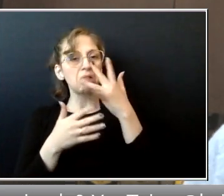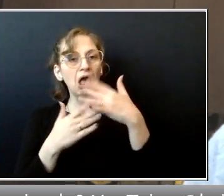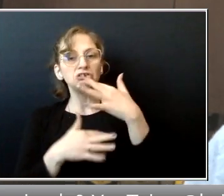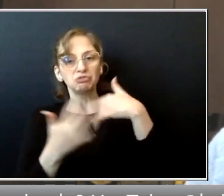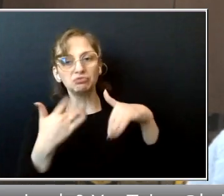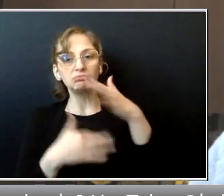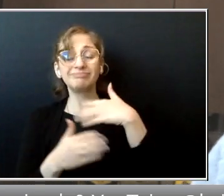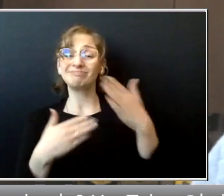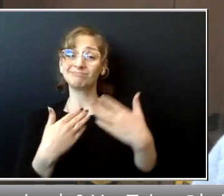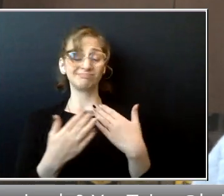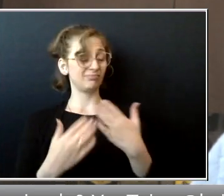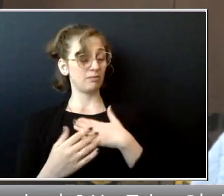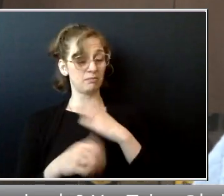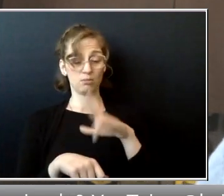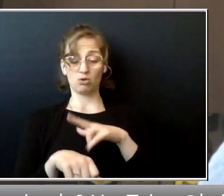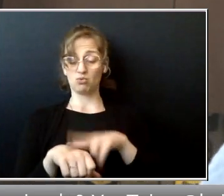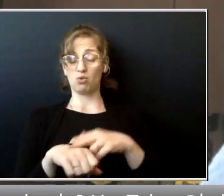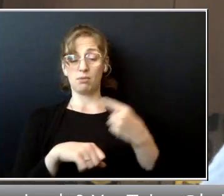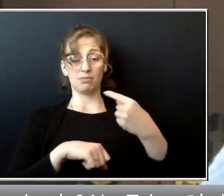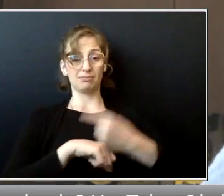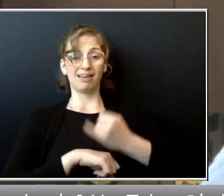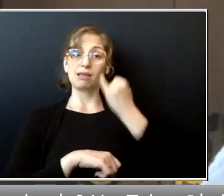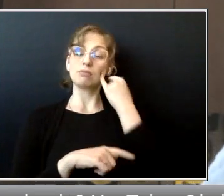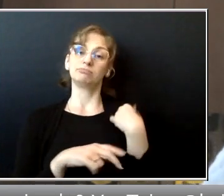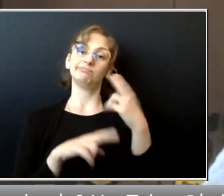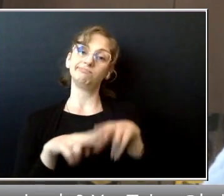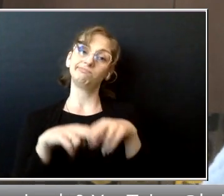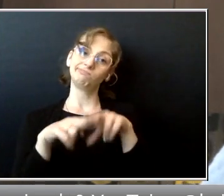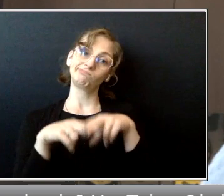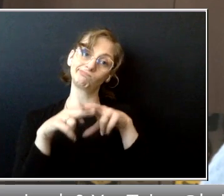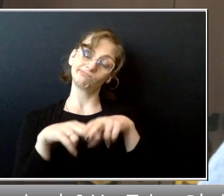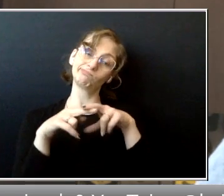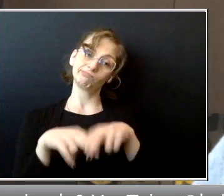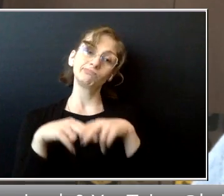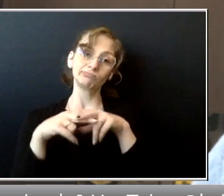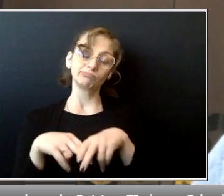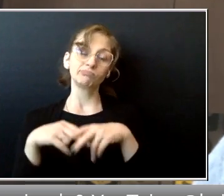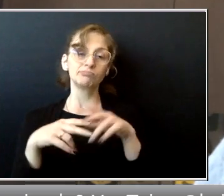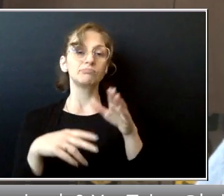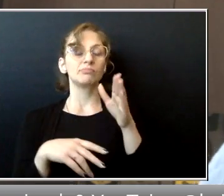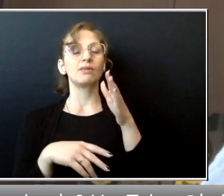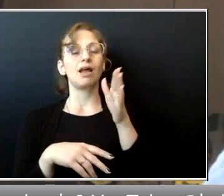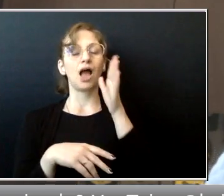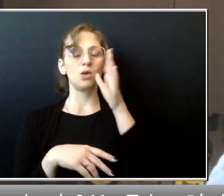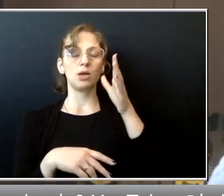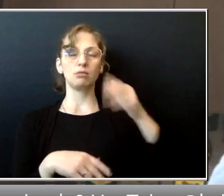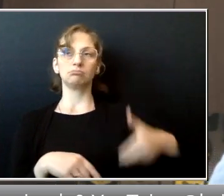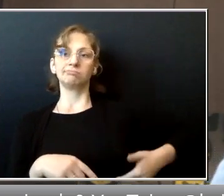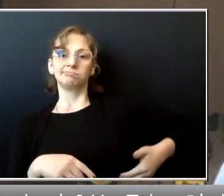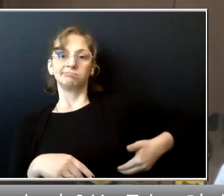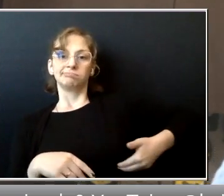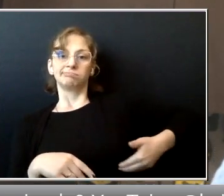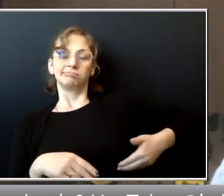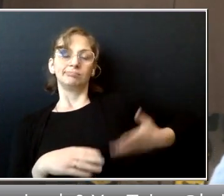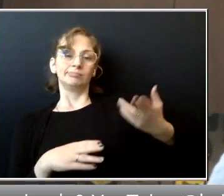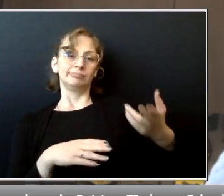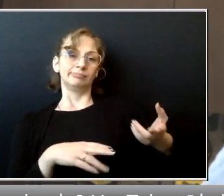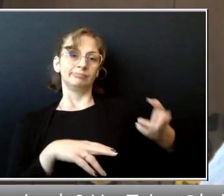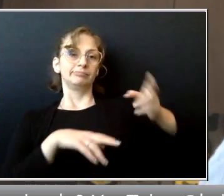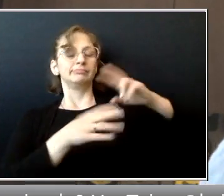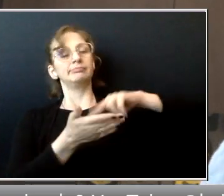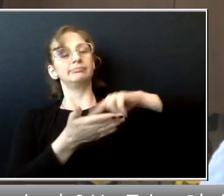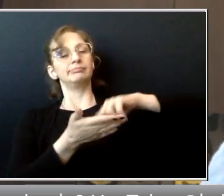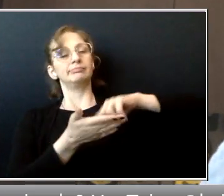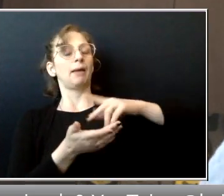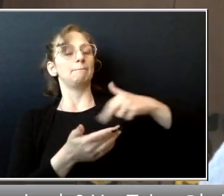an extended period of time, I find myself like having a mental alarm clock to get up and do a little bit of walking, or at least keep my legs and